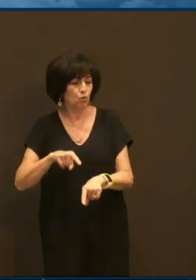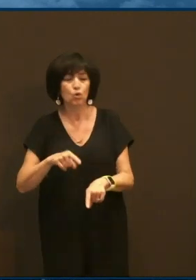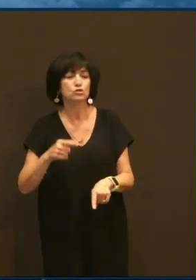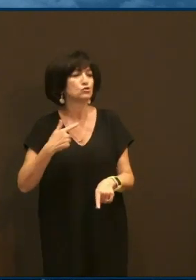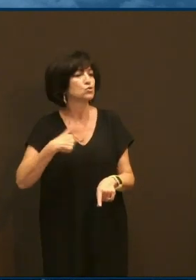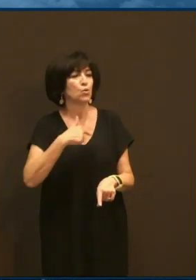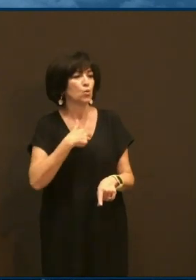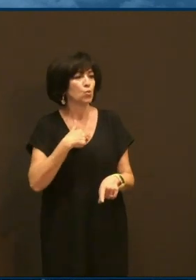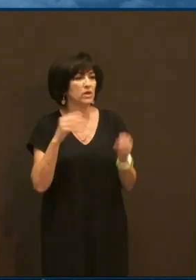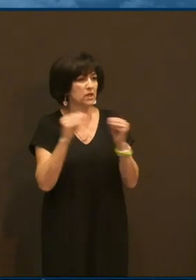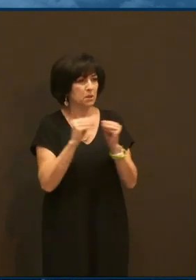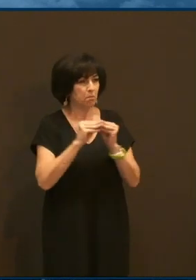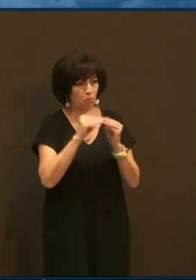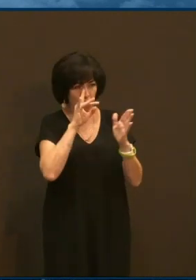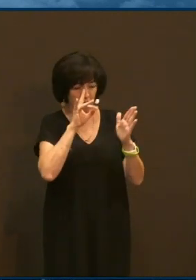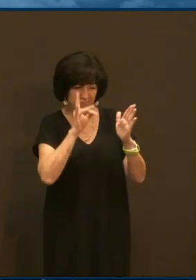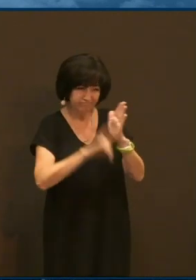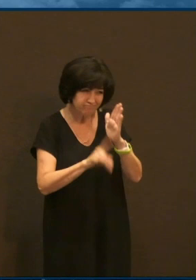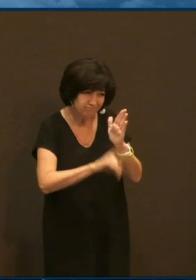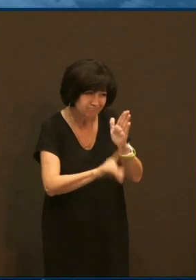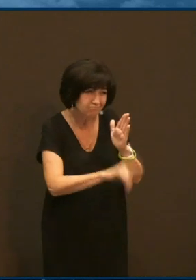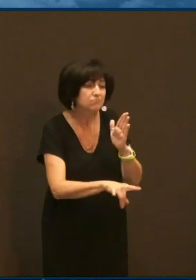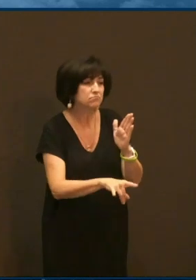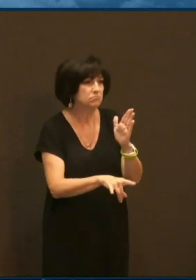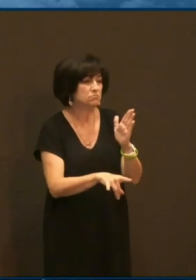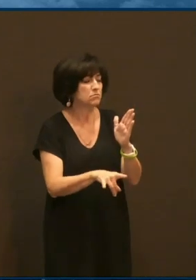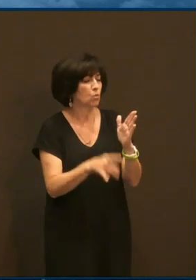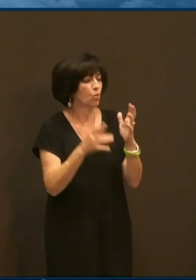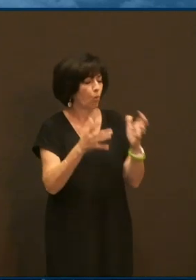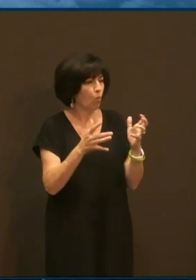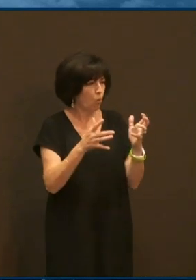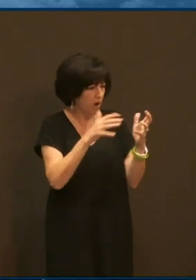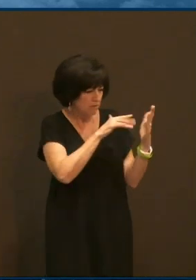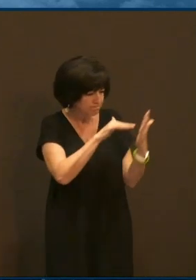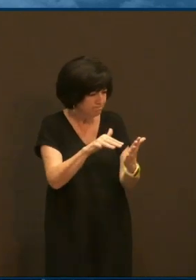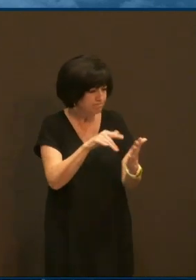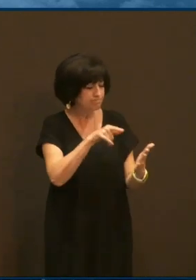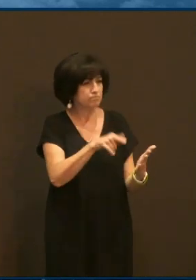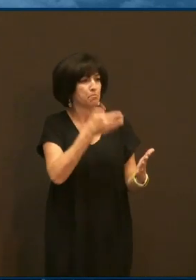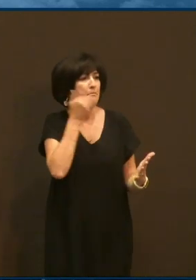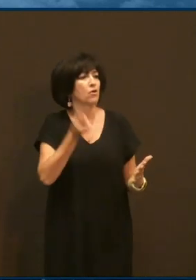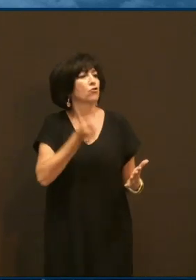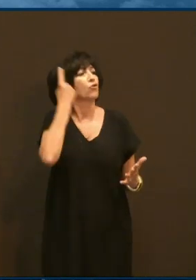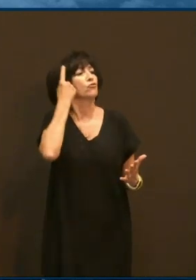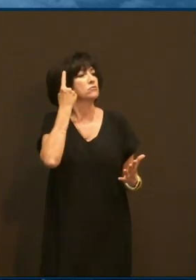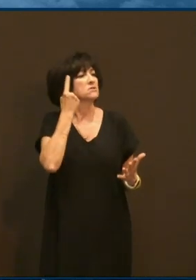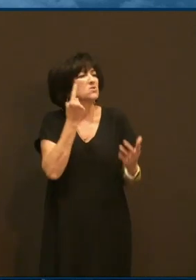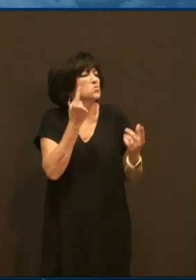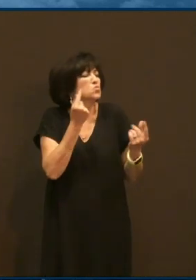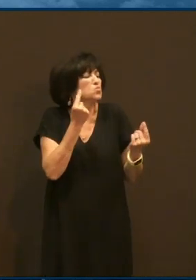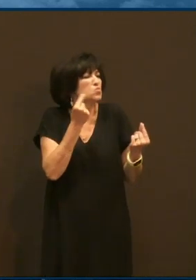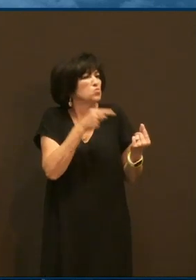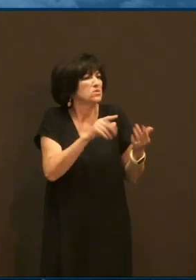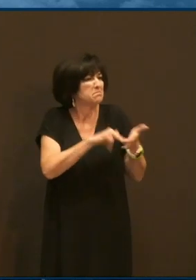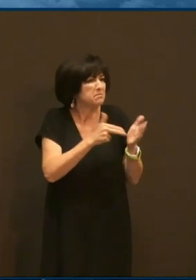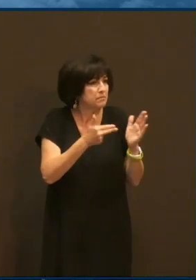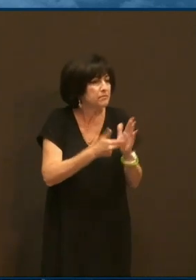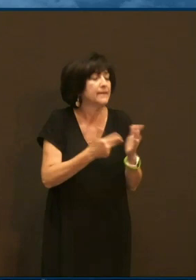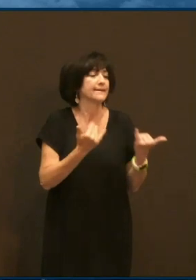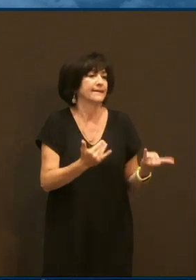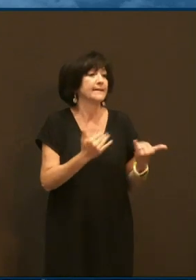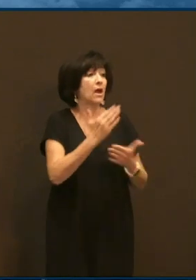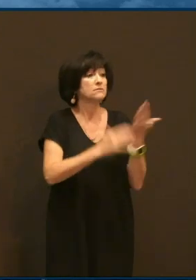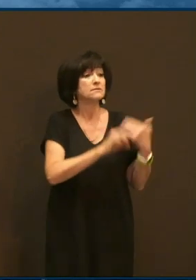deep to better understand those cases, and that's why they're being added now, even though they